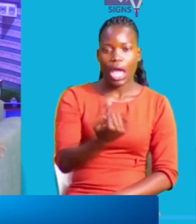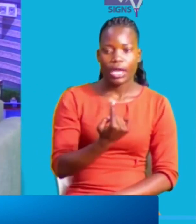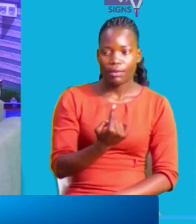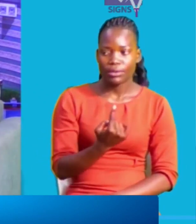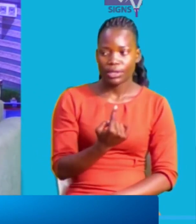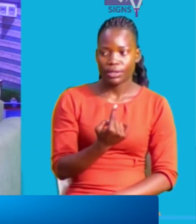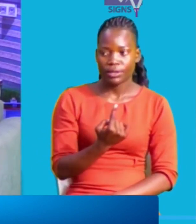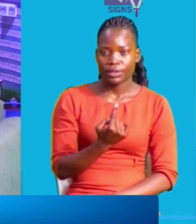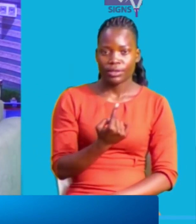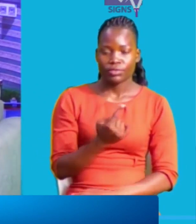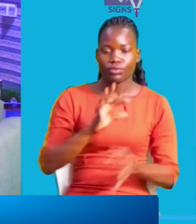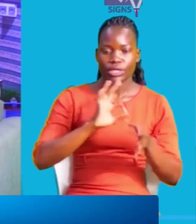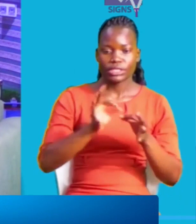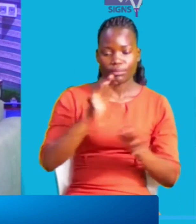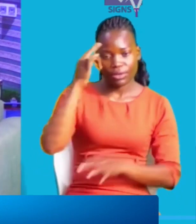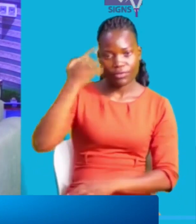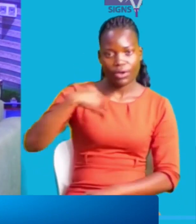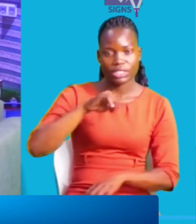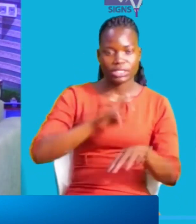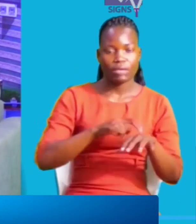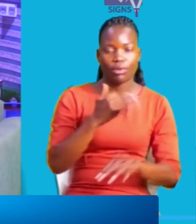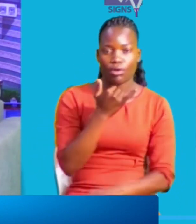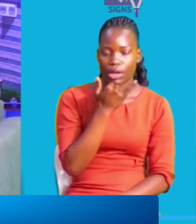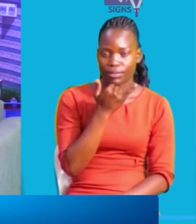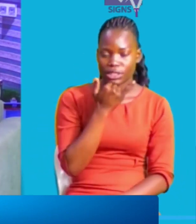kufanya kuinterpretia. Yeah. Wakiwa wamefanya makosa.